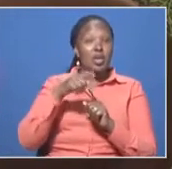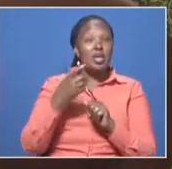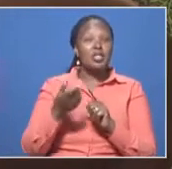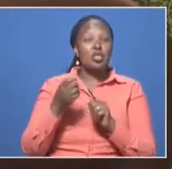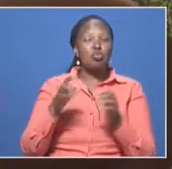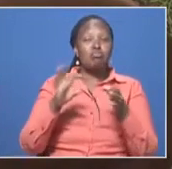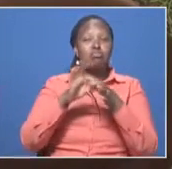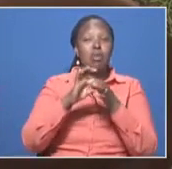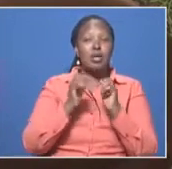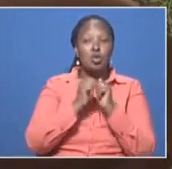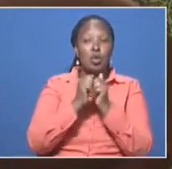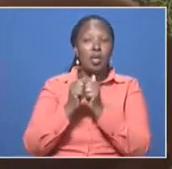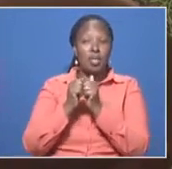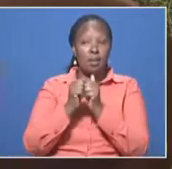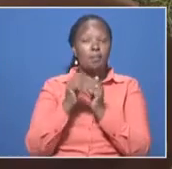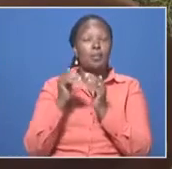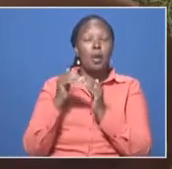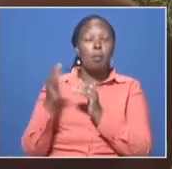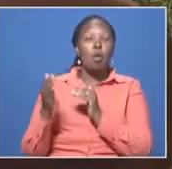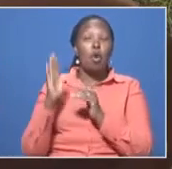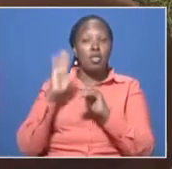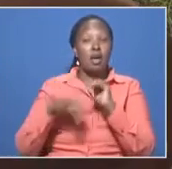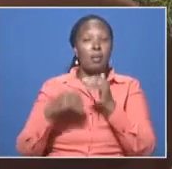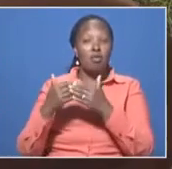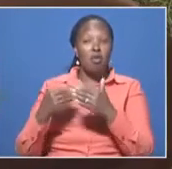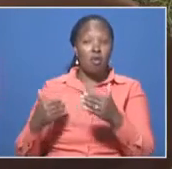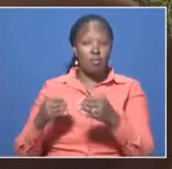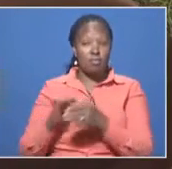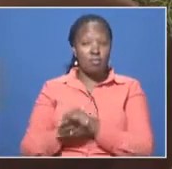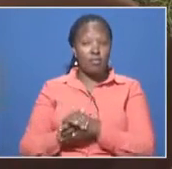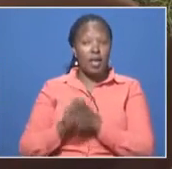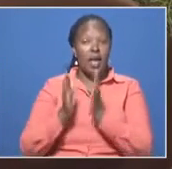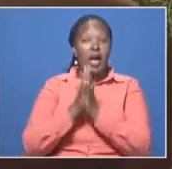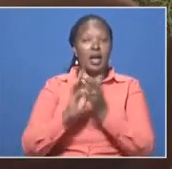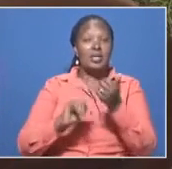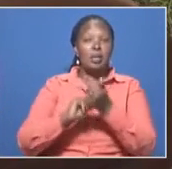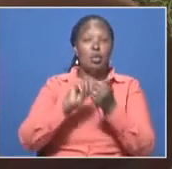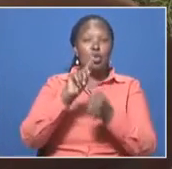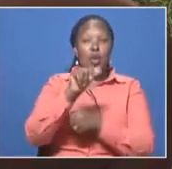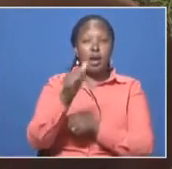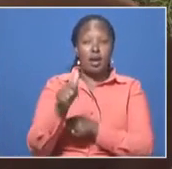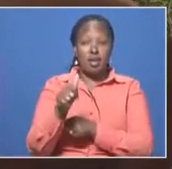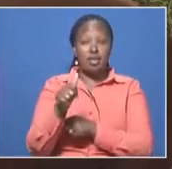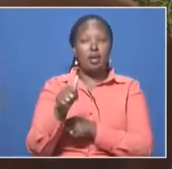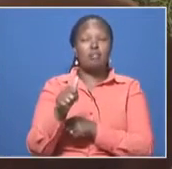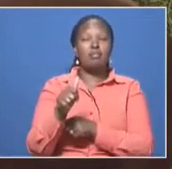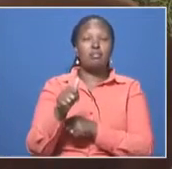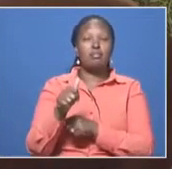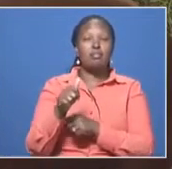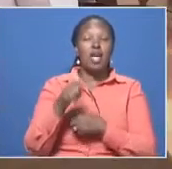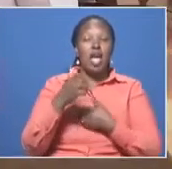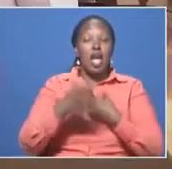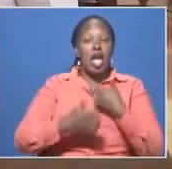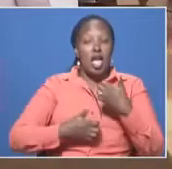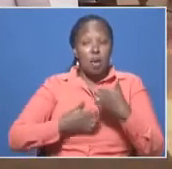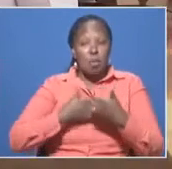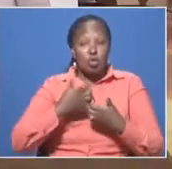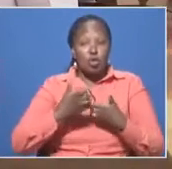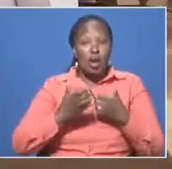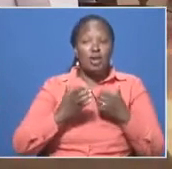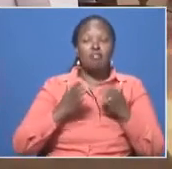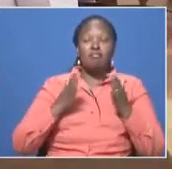together more than ever and support one another, you know, emotionally,